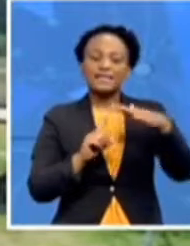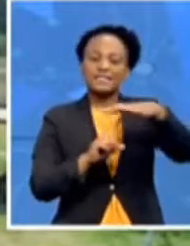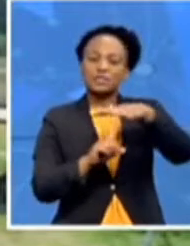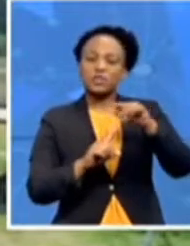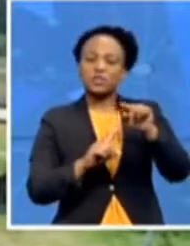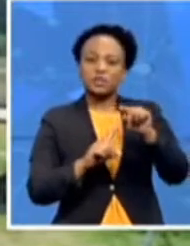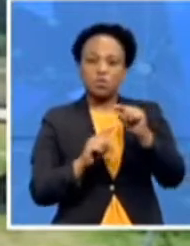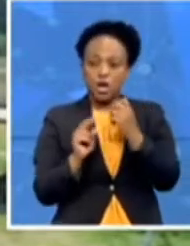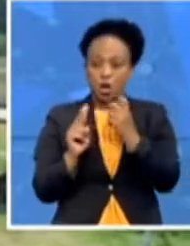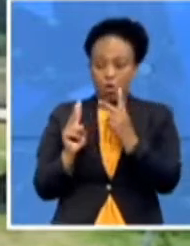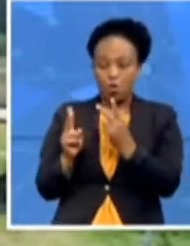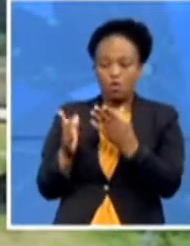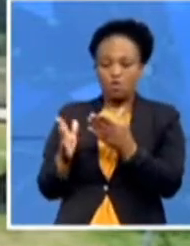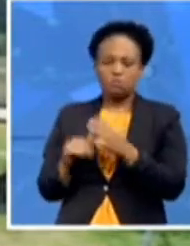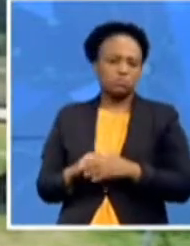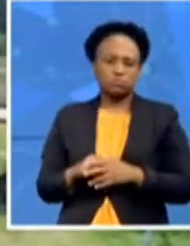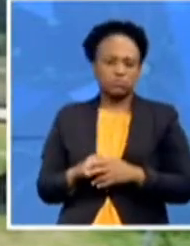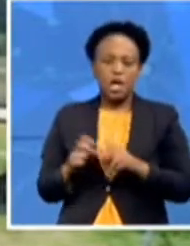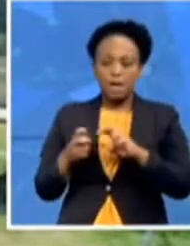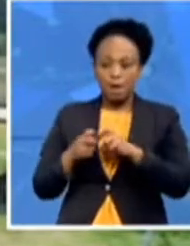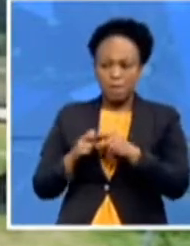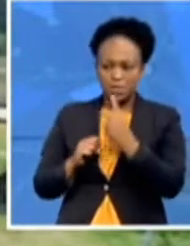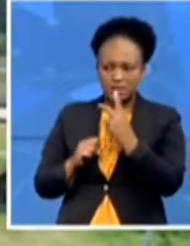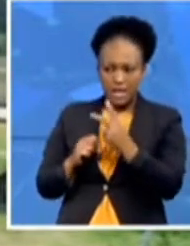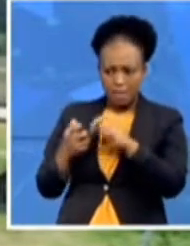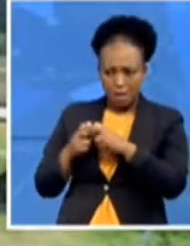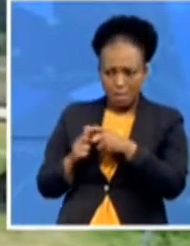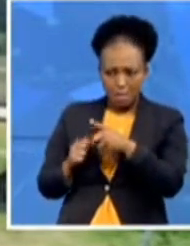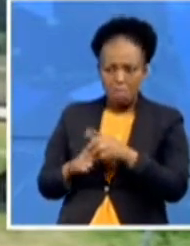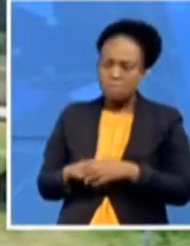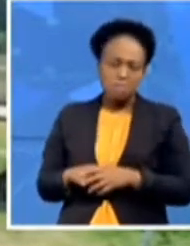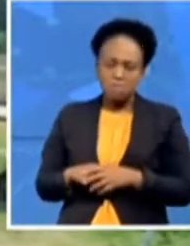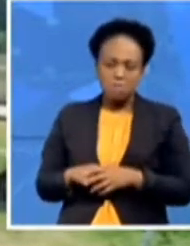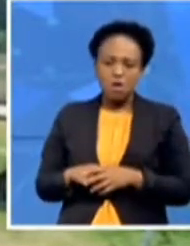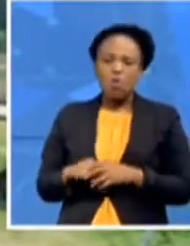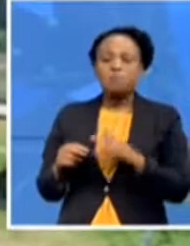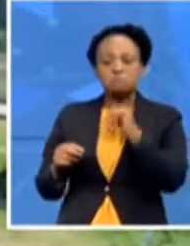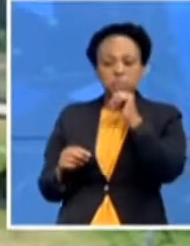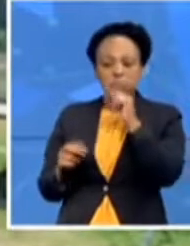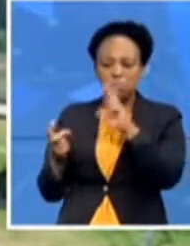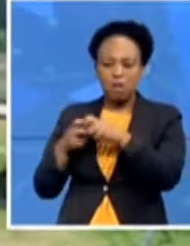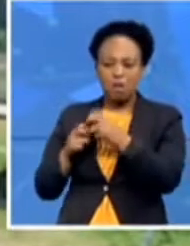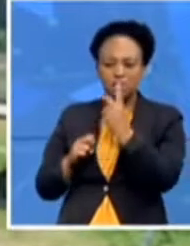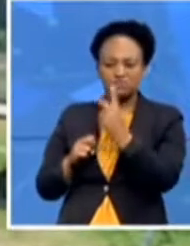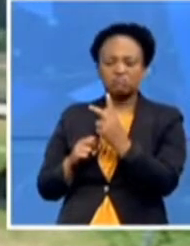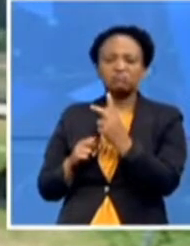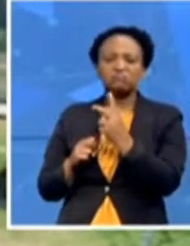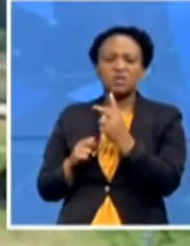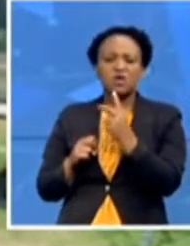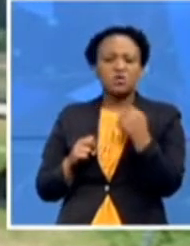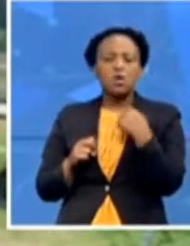and only see the problems, or you can apply your mind to what challenges are there and how can I overcome it.